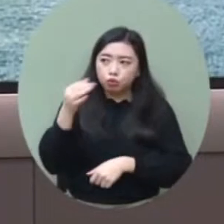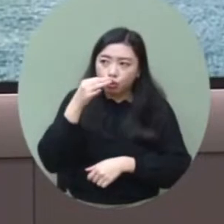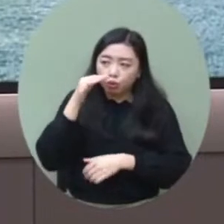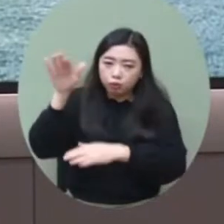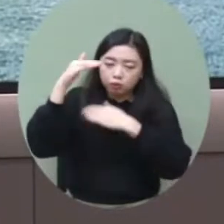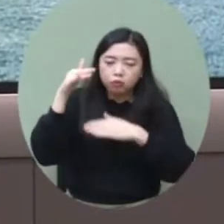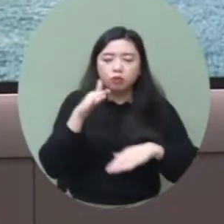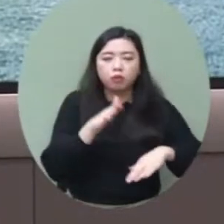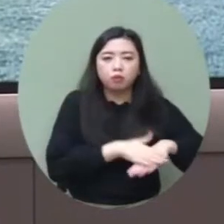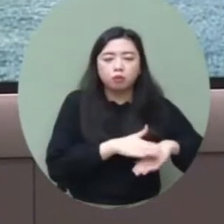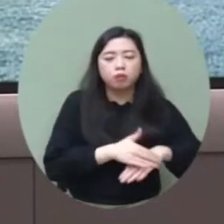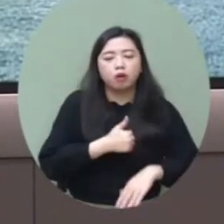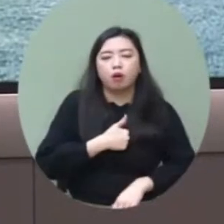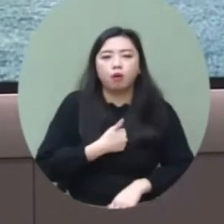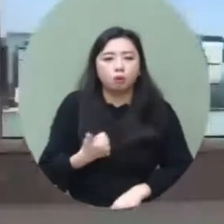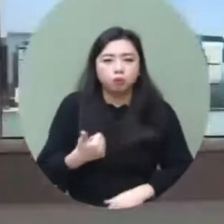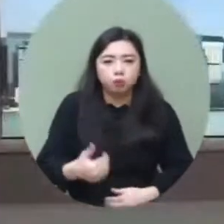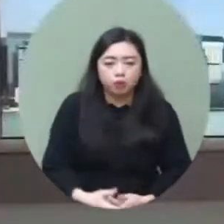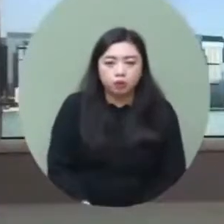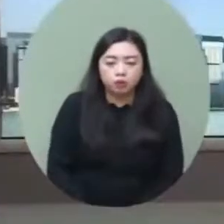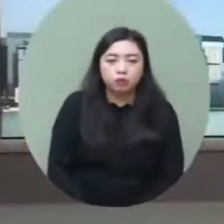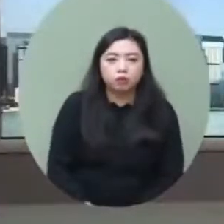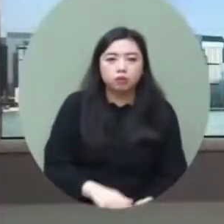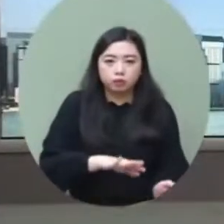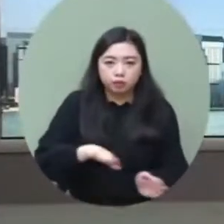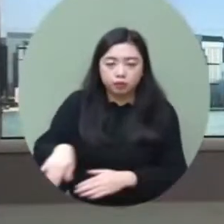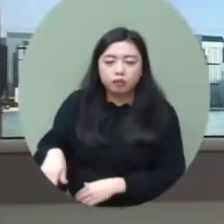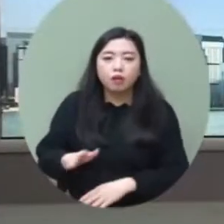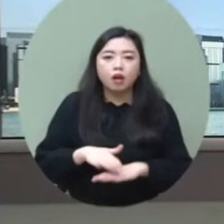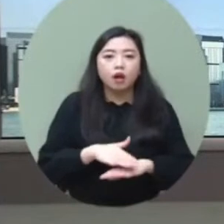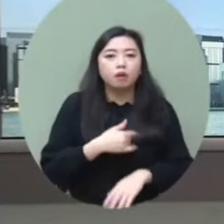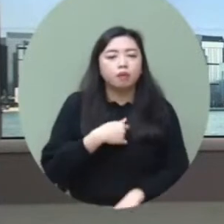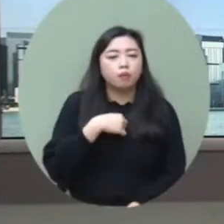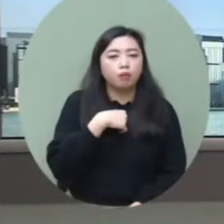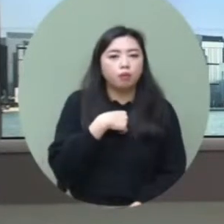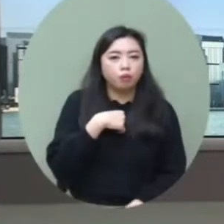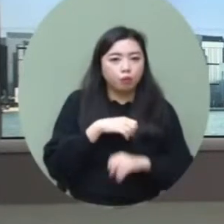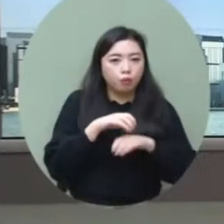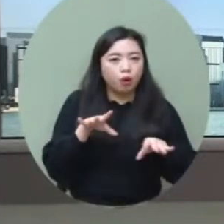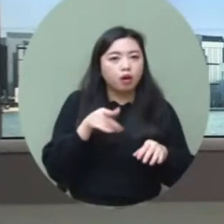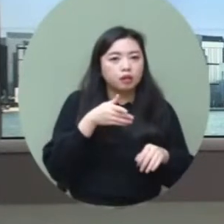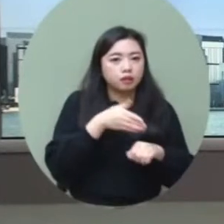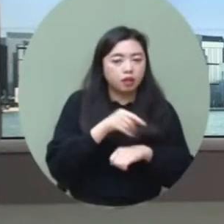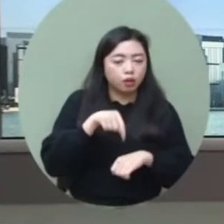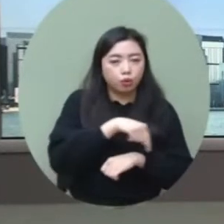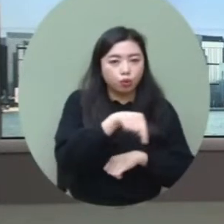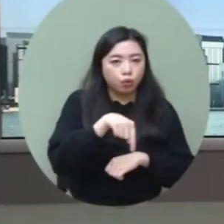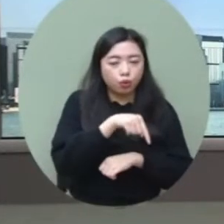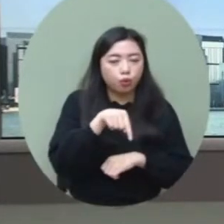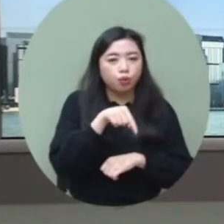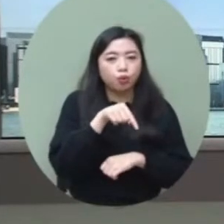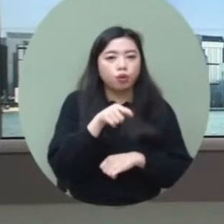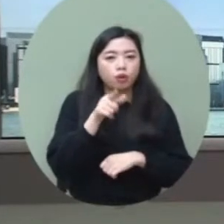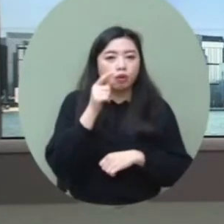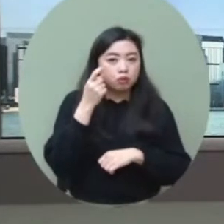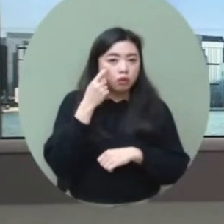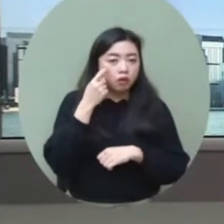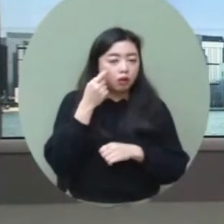delivery. We'll make sure that there is enough medication for our patients. Like I mentioned,